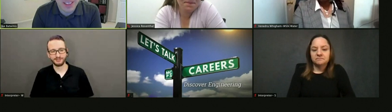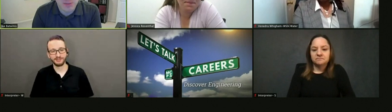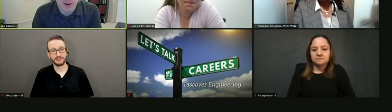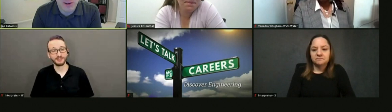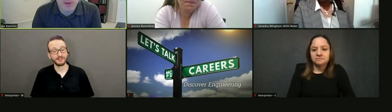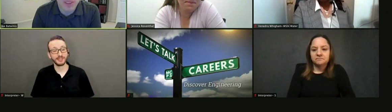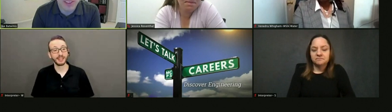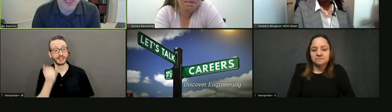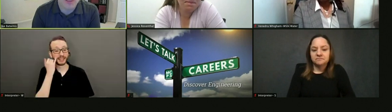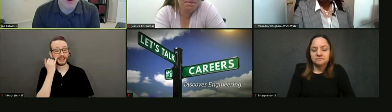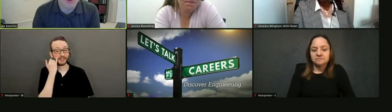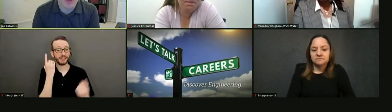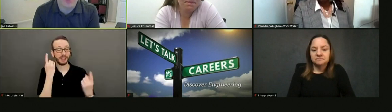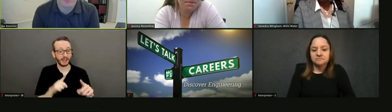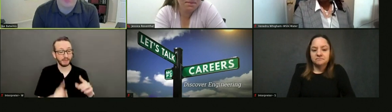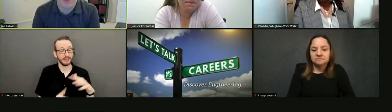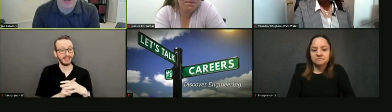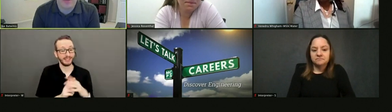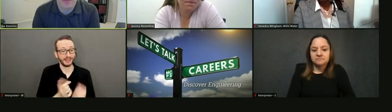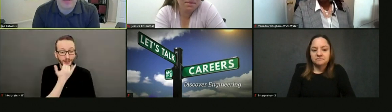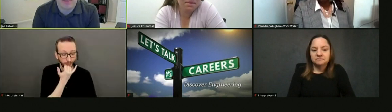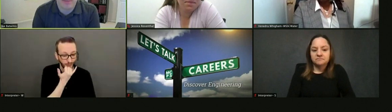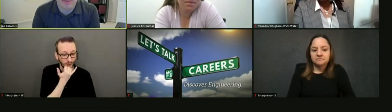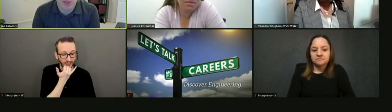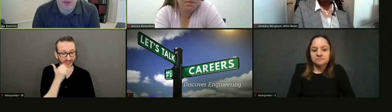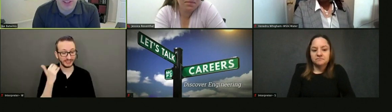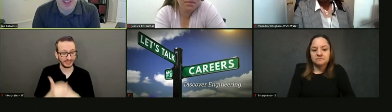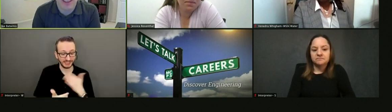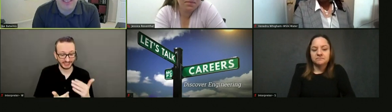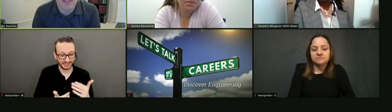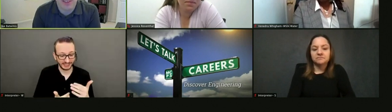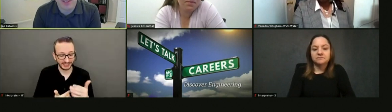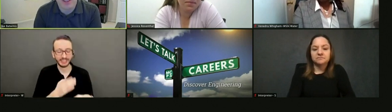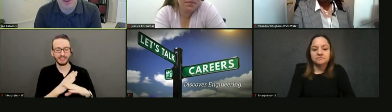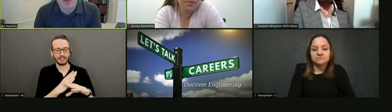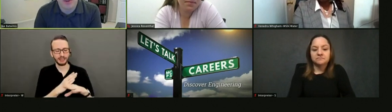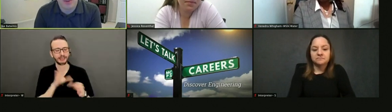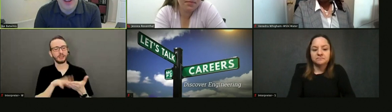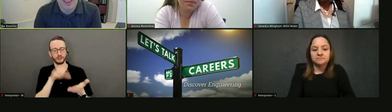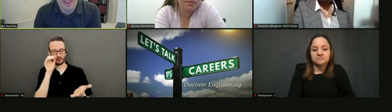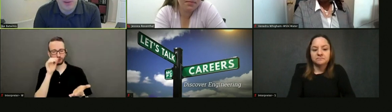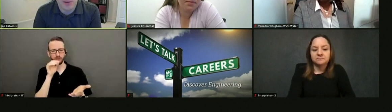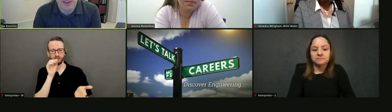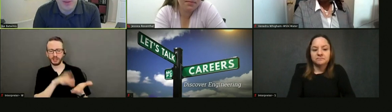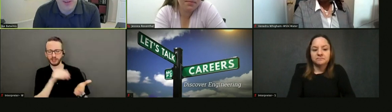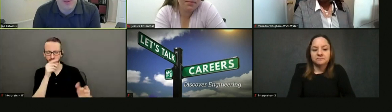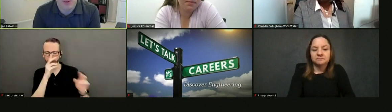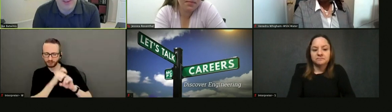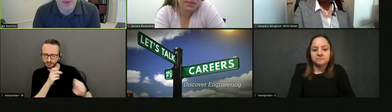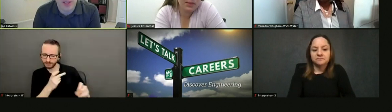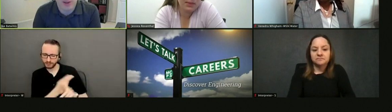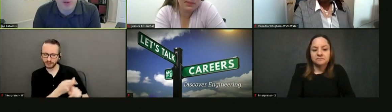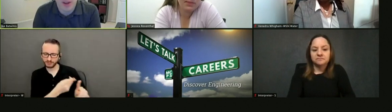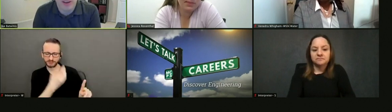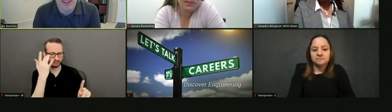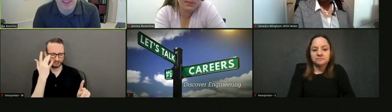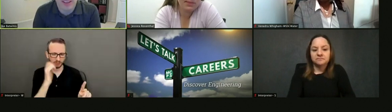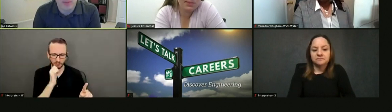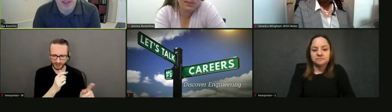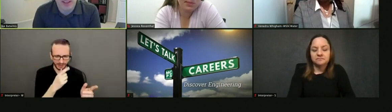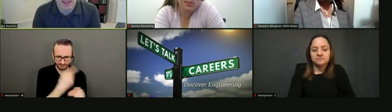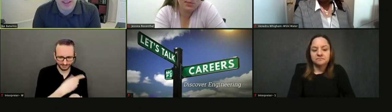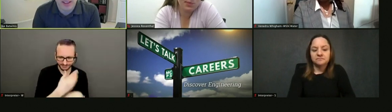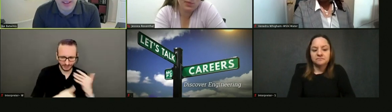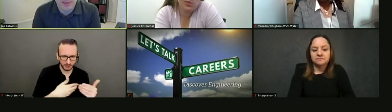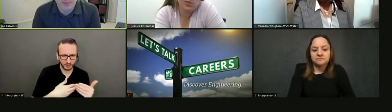When you get things wrong, when things don't go right, you learn a lot, right? You get to learn about why it didn't go right. What can you do better next